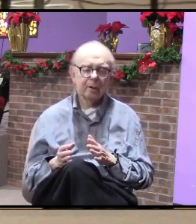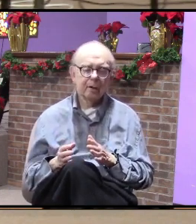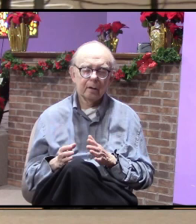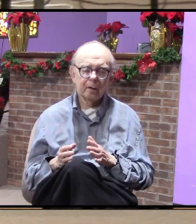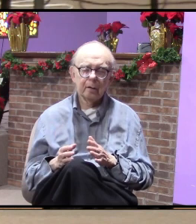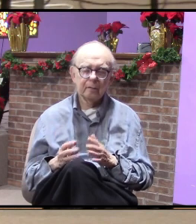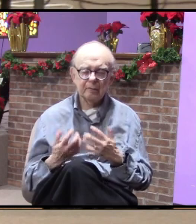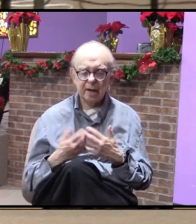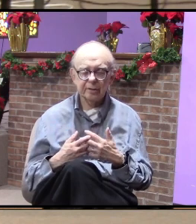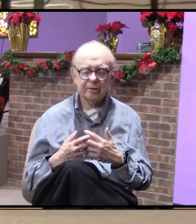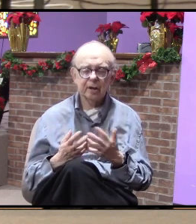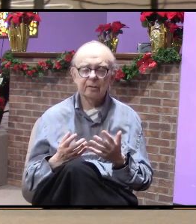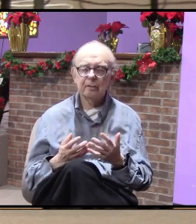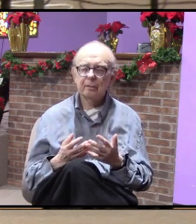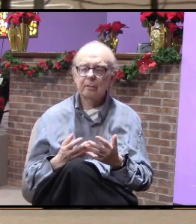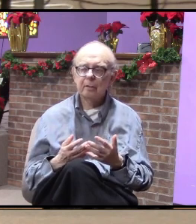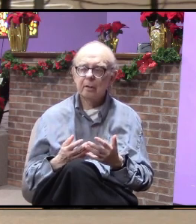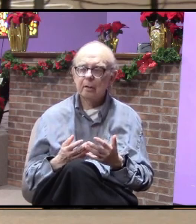sync.